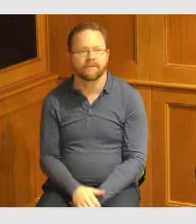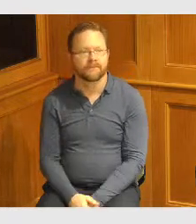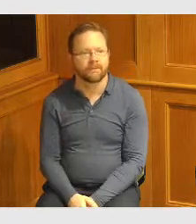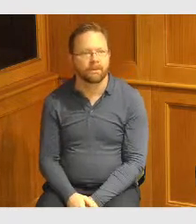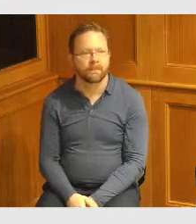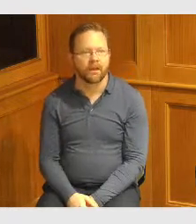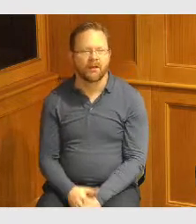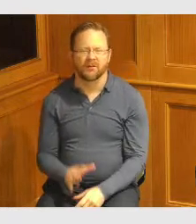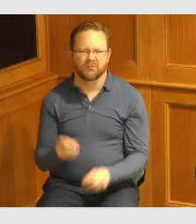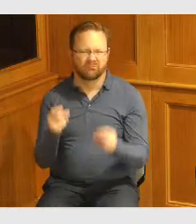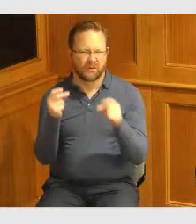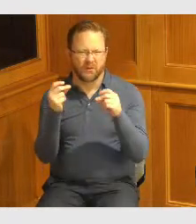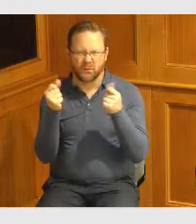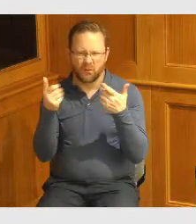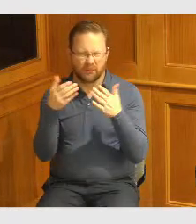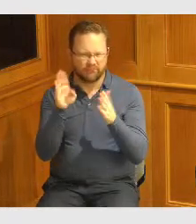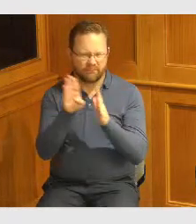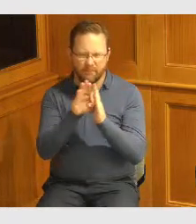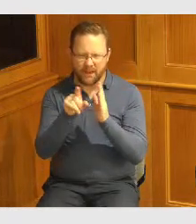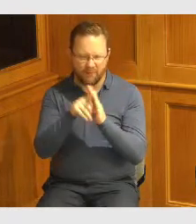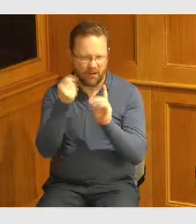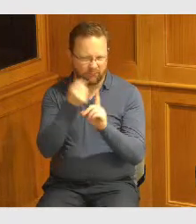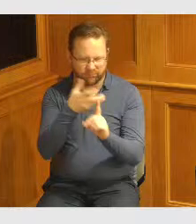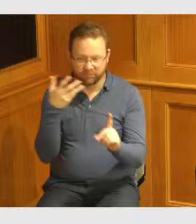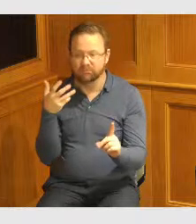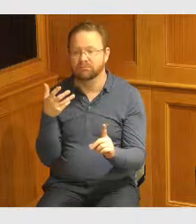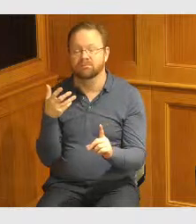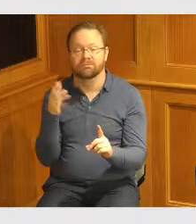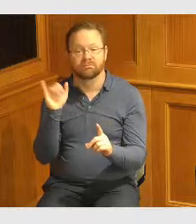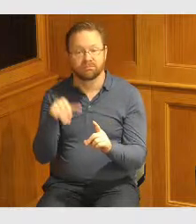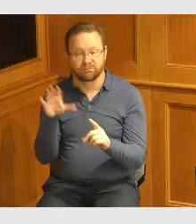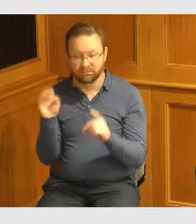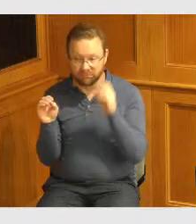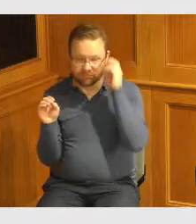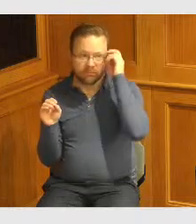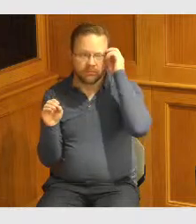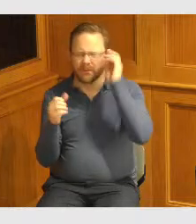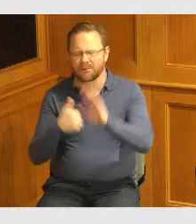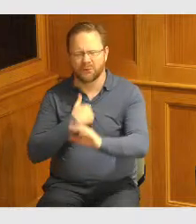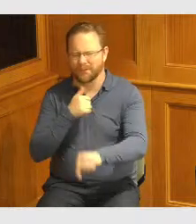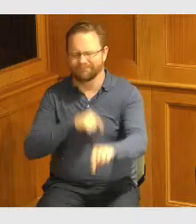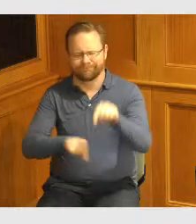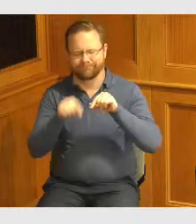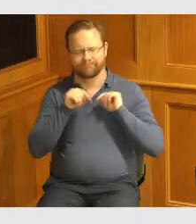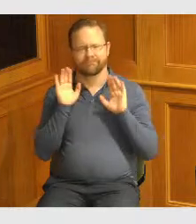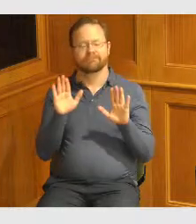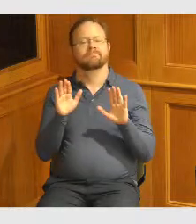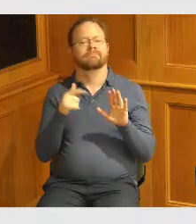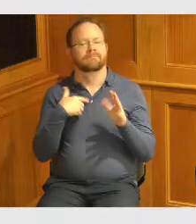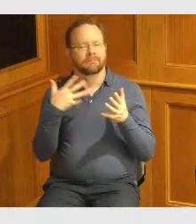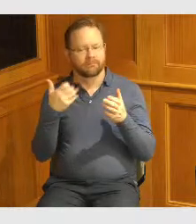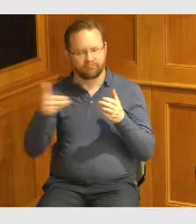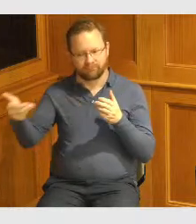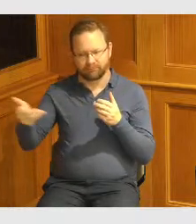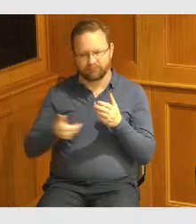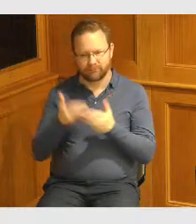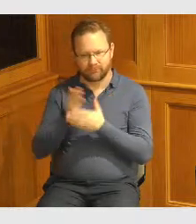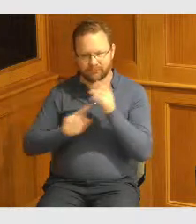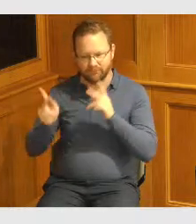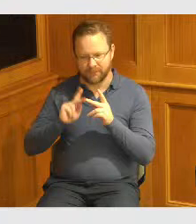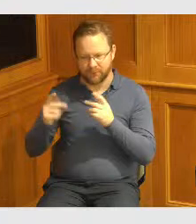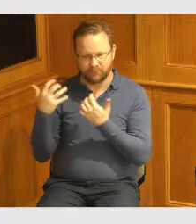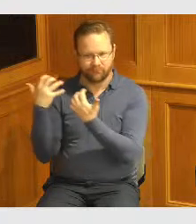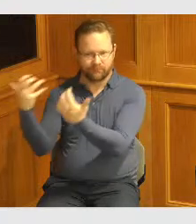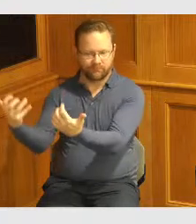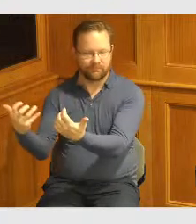So just a real quick overview of the project. They will be, I'm sorry, before I get into the details, I did want to introduce some of the folks that are in the